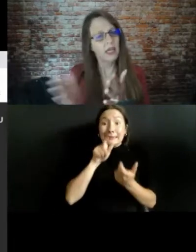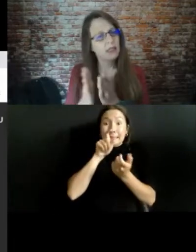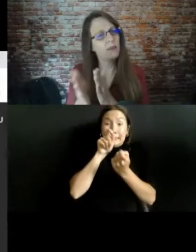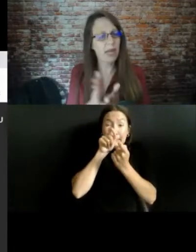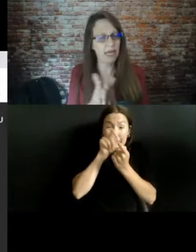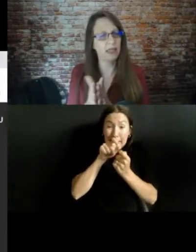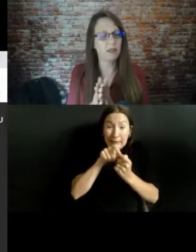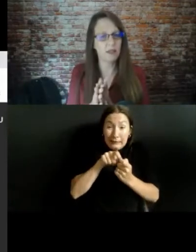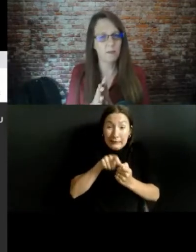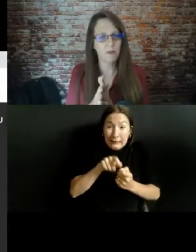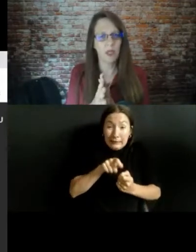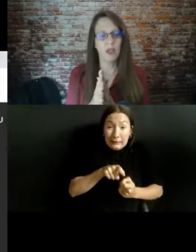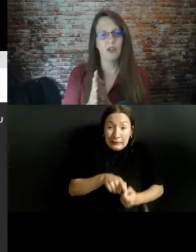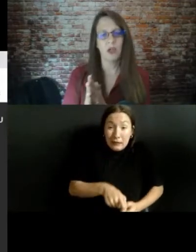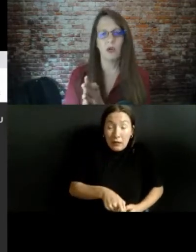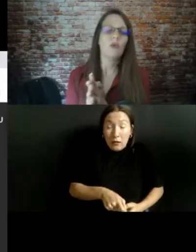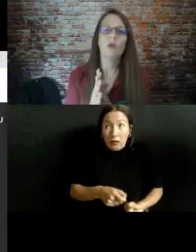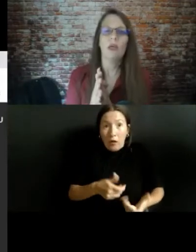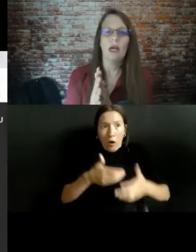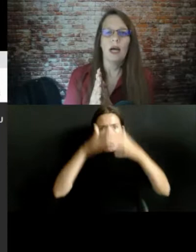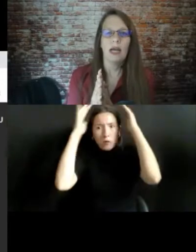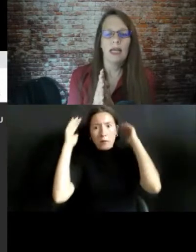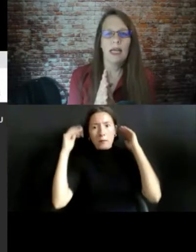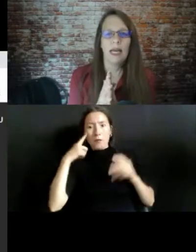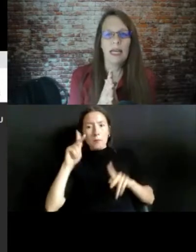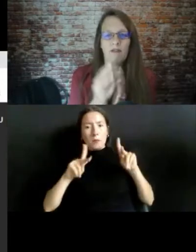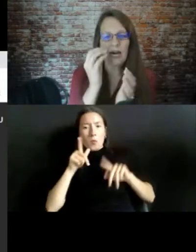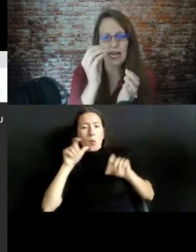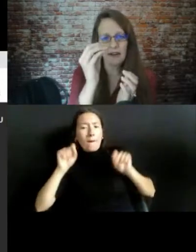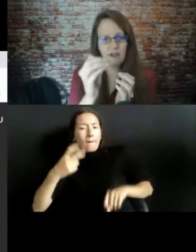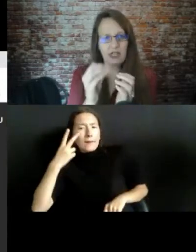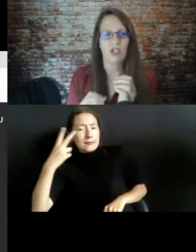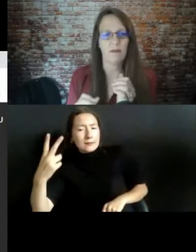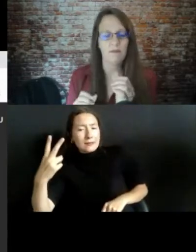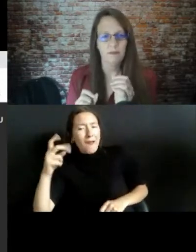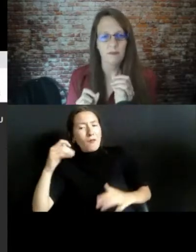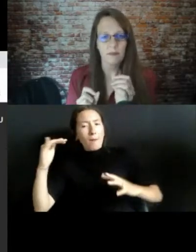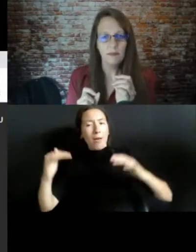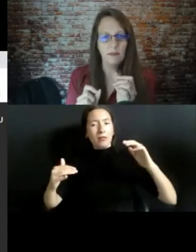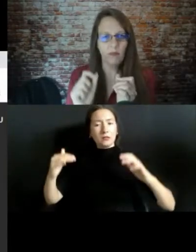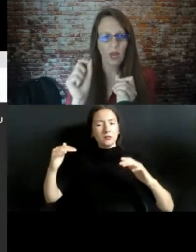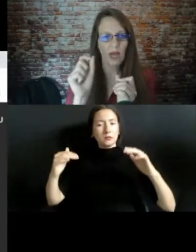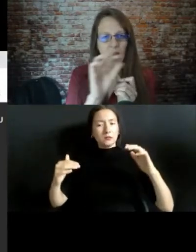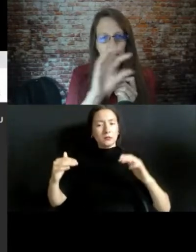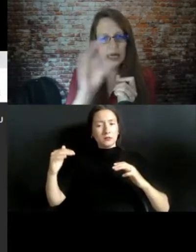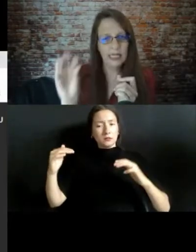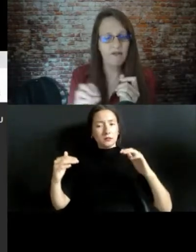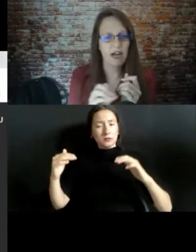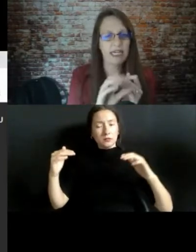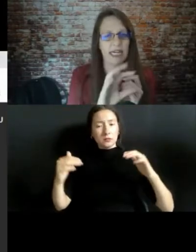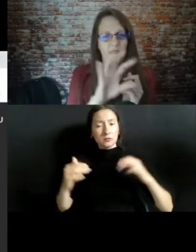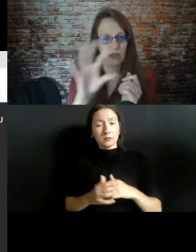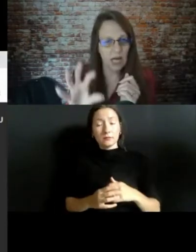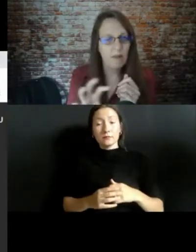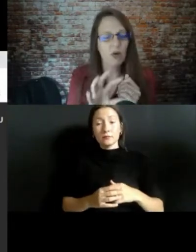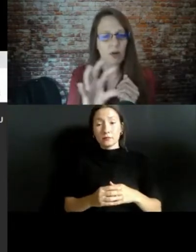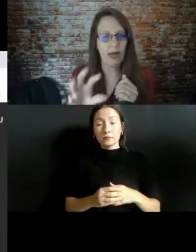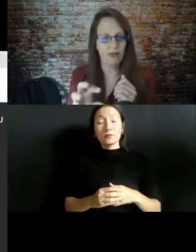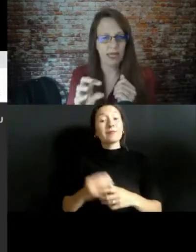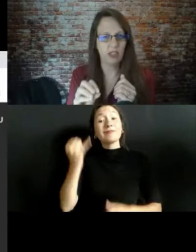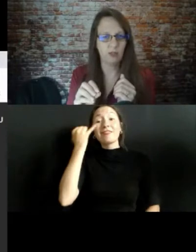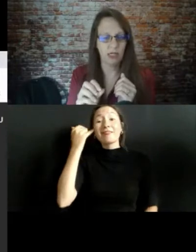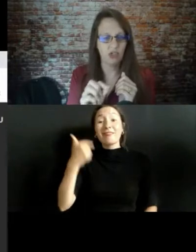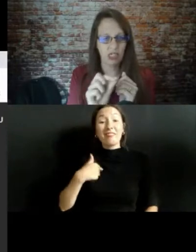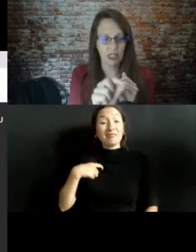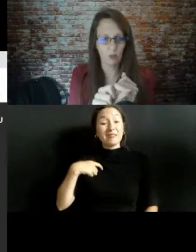balance. So if I have vision, I can find out a lot more about that